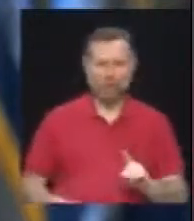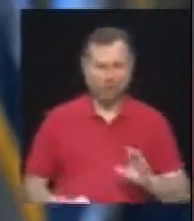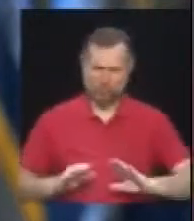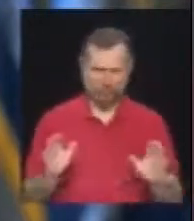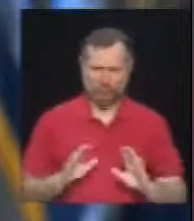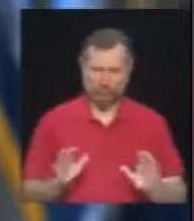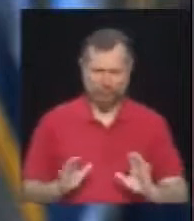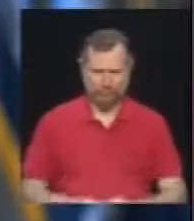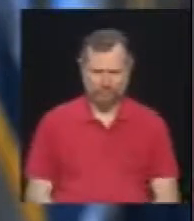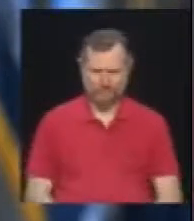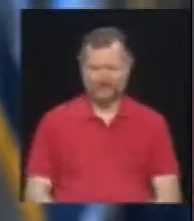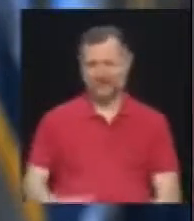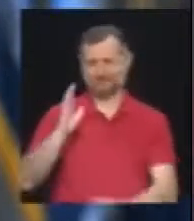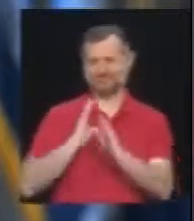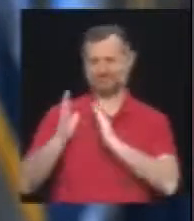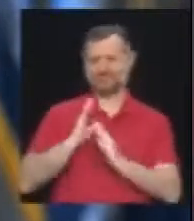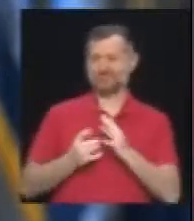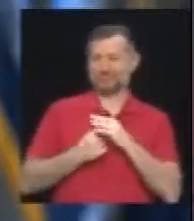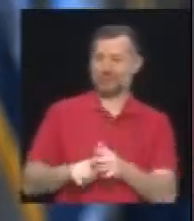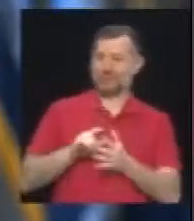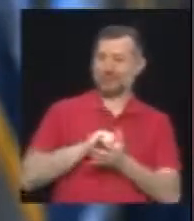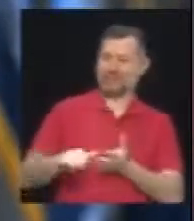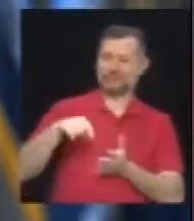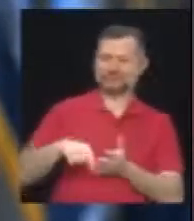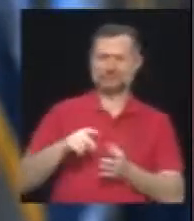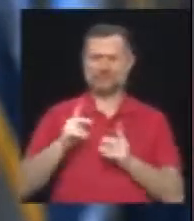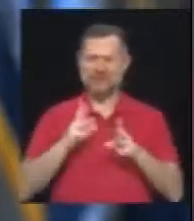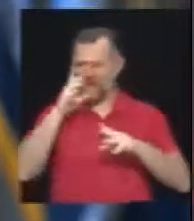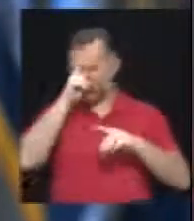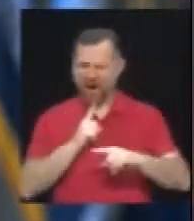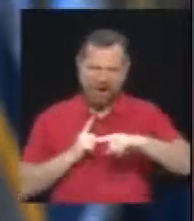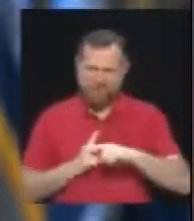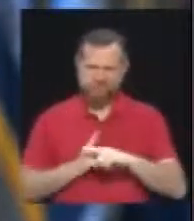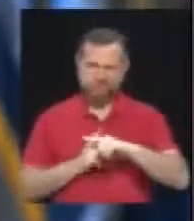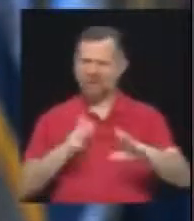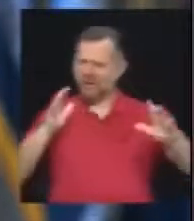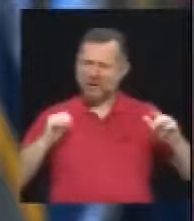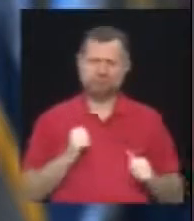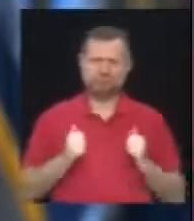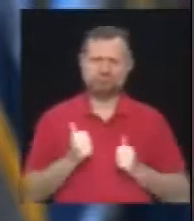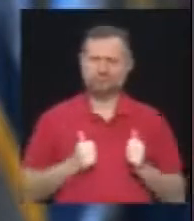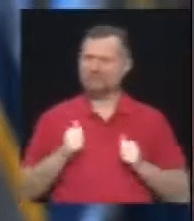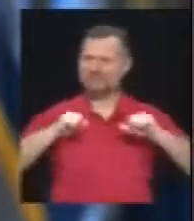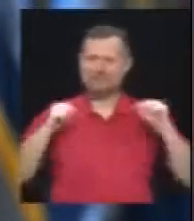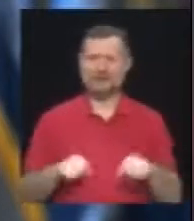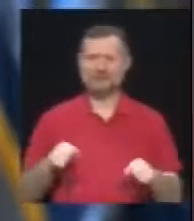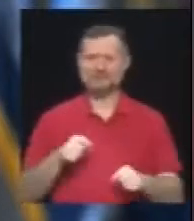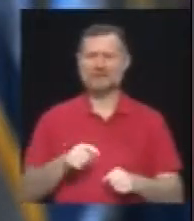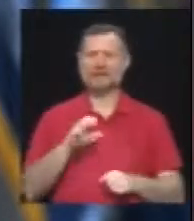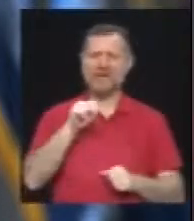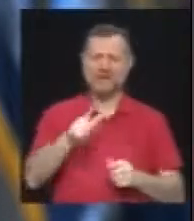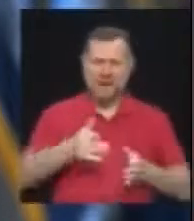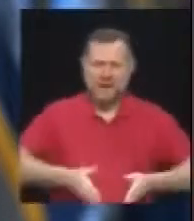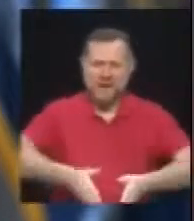this way. We were born of vision and daring and competence. We built the canals, the roads, the bridges, and education system, and